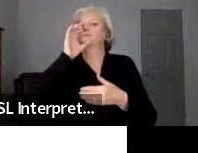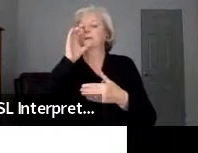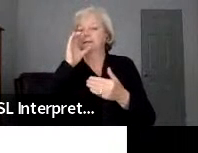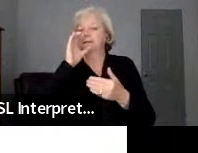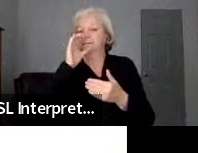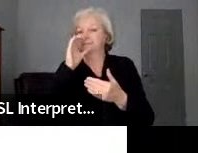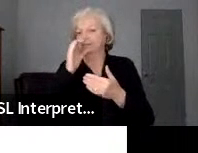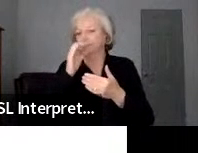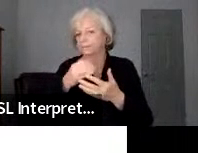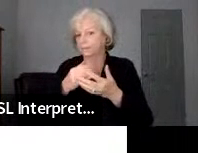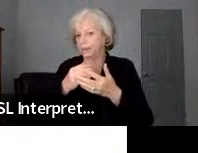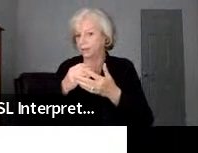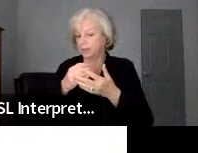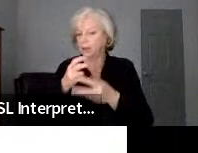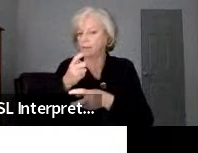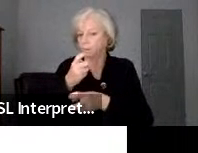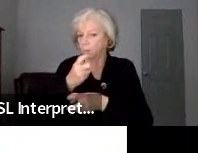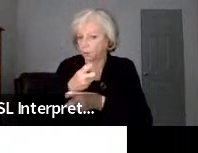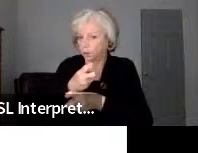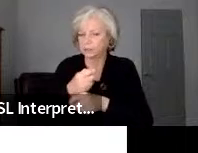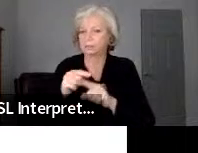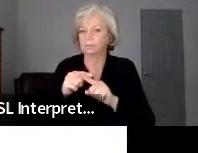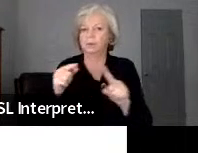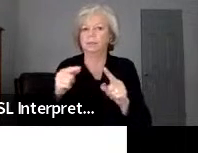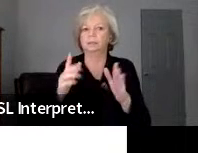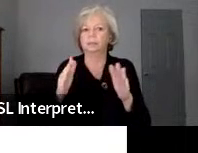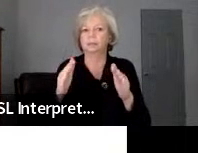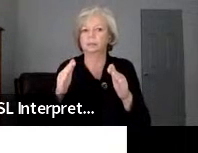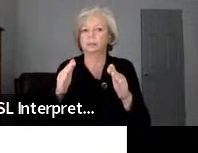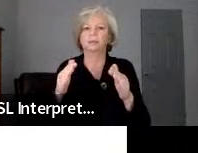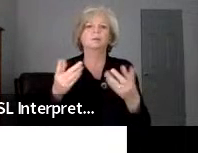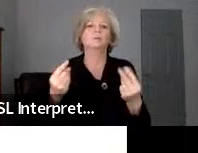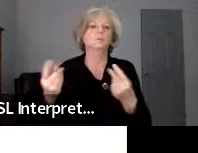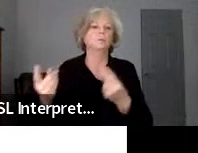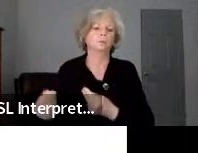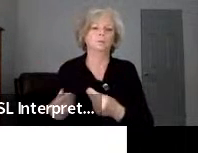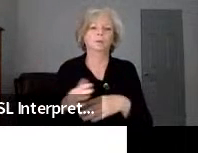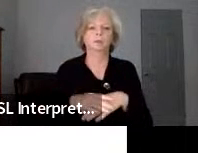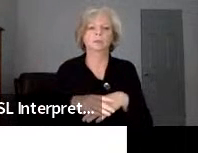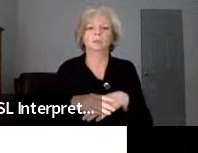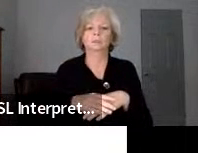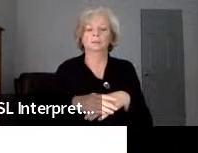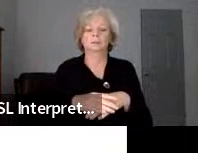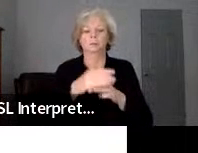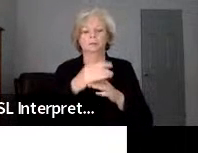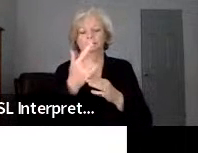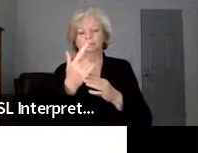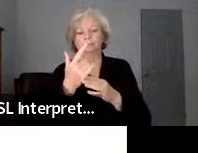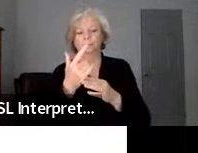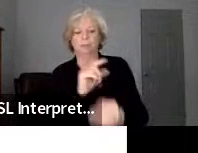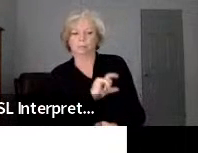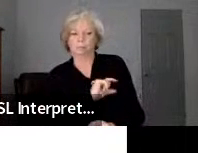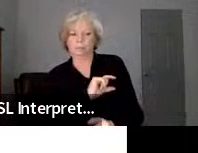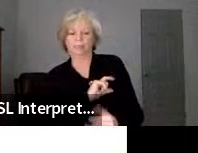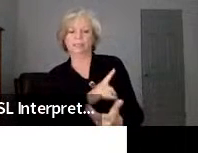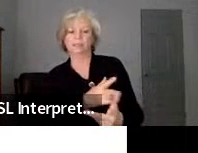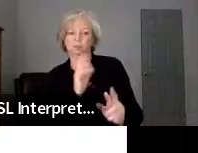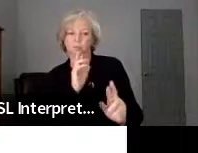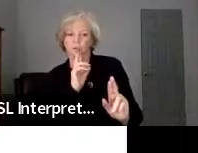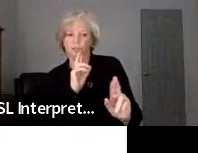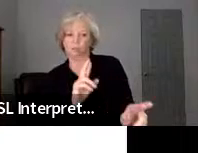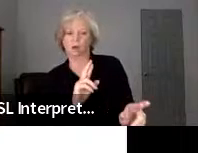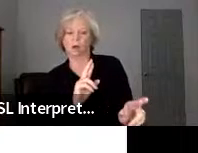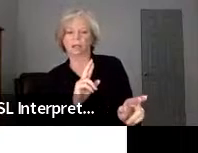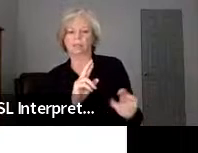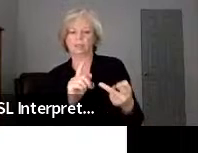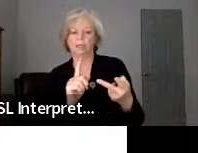So what happens now? Next one, Lauren. So law enforcement often responds, an ambulance